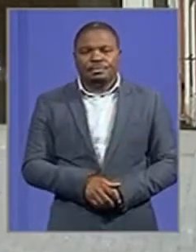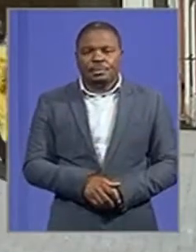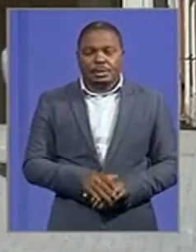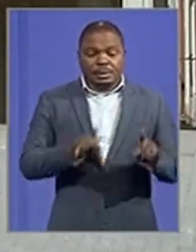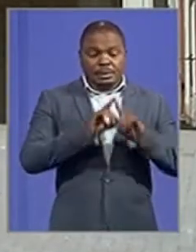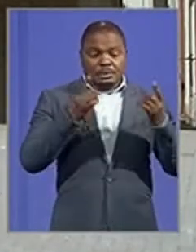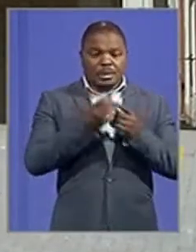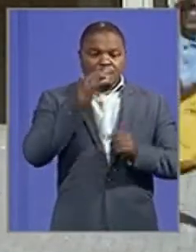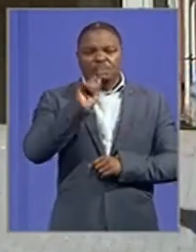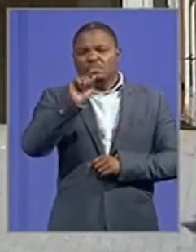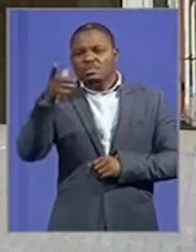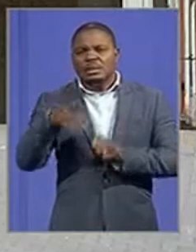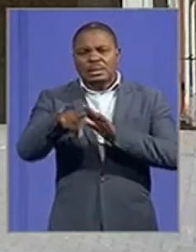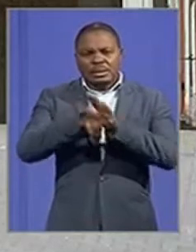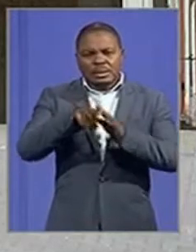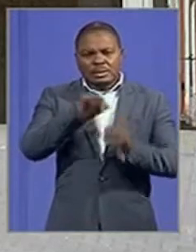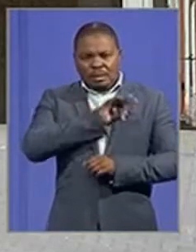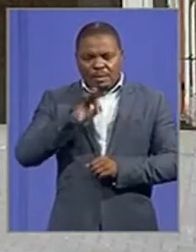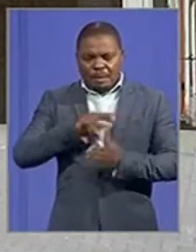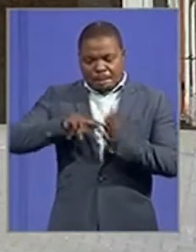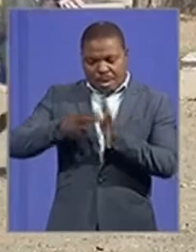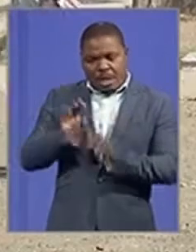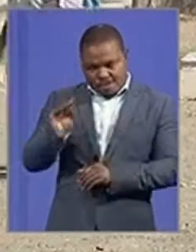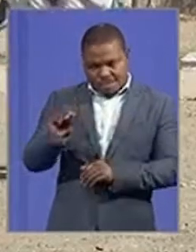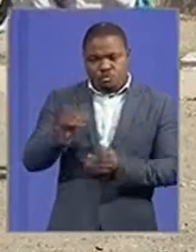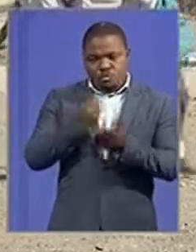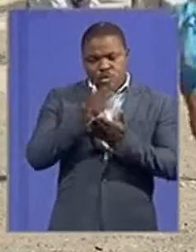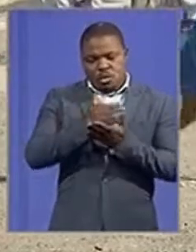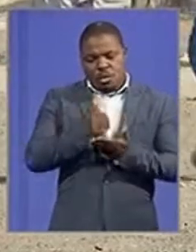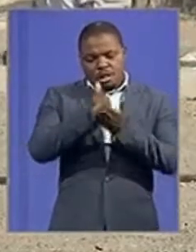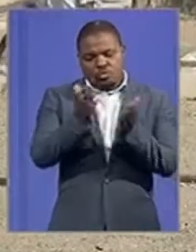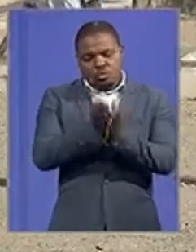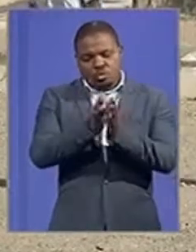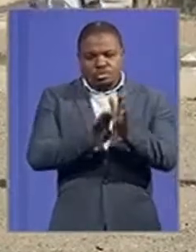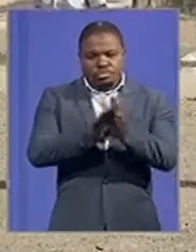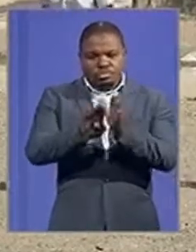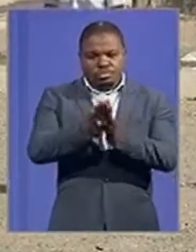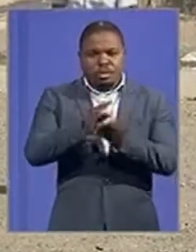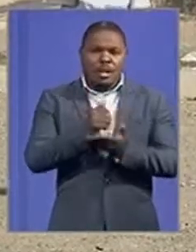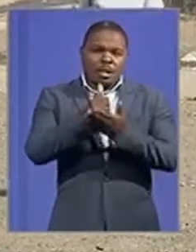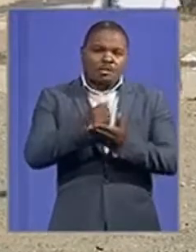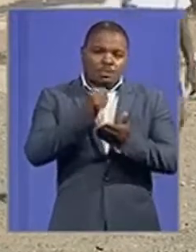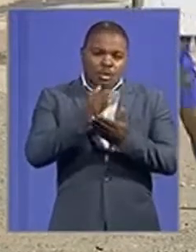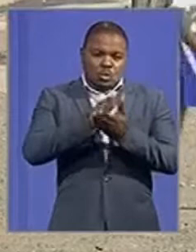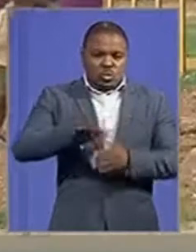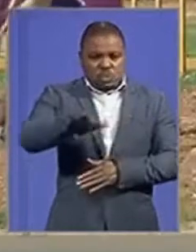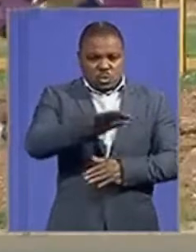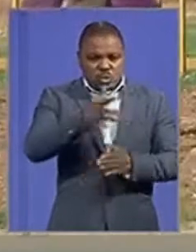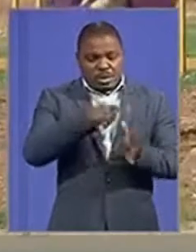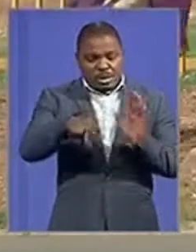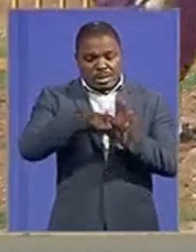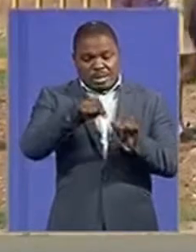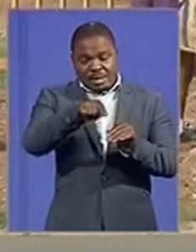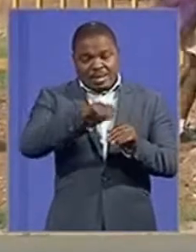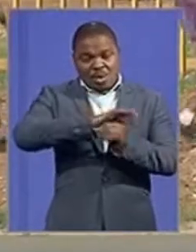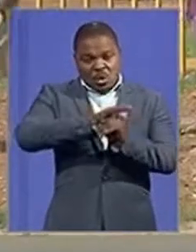ba lone ba dikgaolo ba setse ba na le leano le le tlileng go tokafatsa tsweletso ya dithuto mo dikolong go netefatsa fa maemo a re leng mo go one a